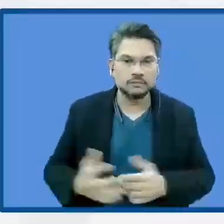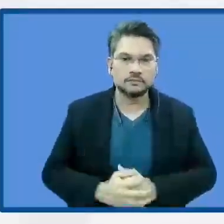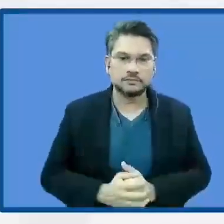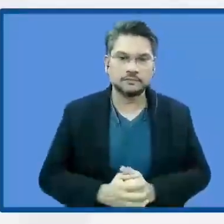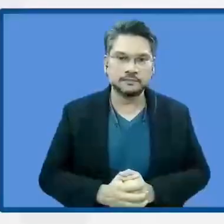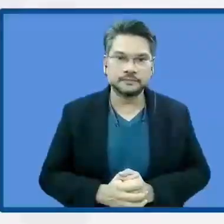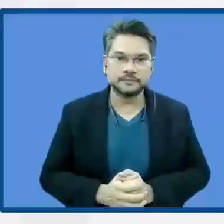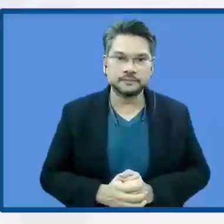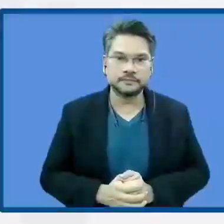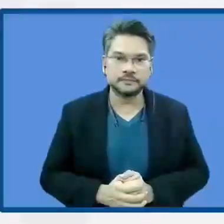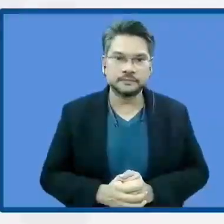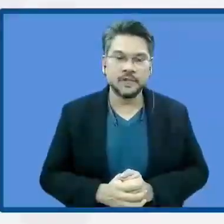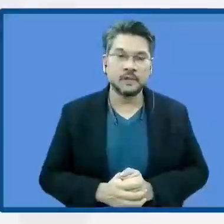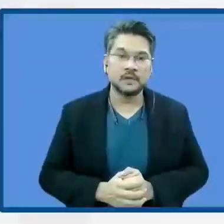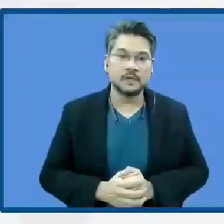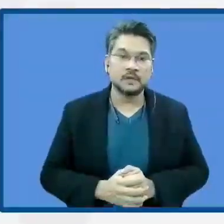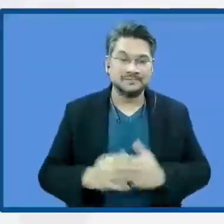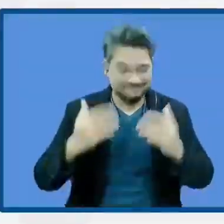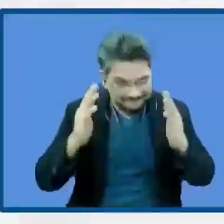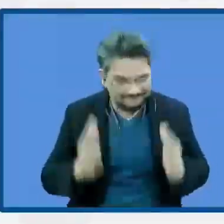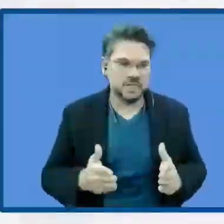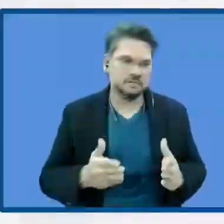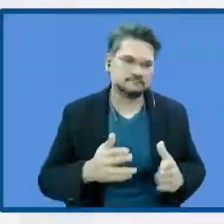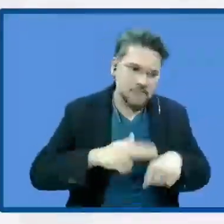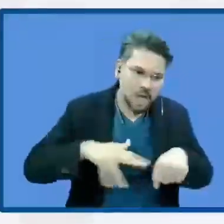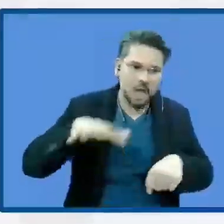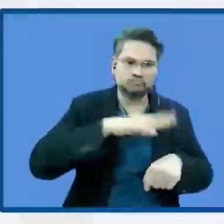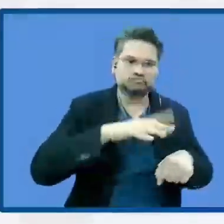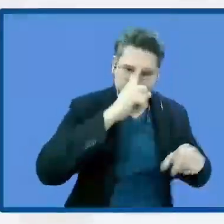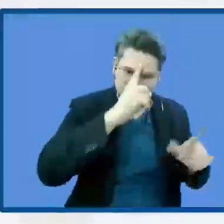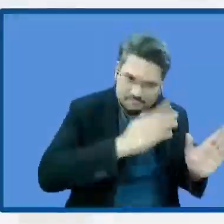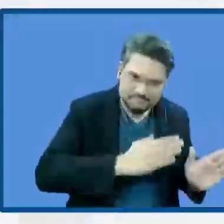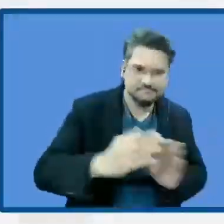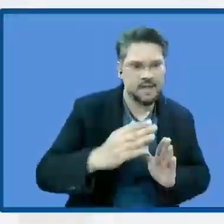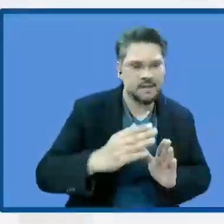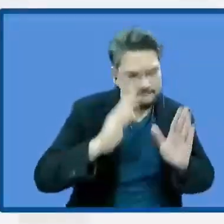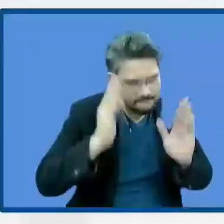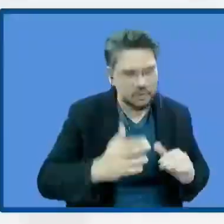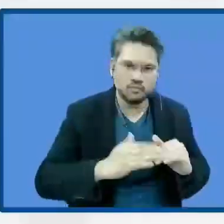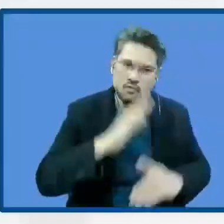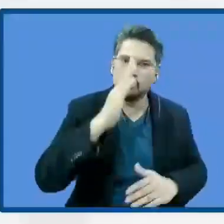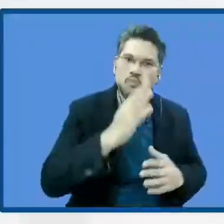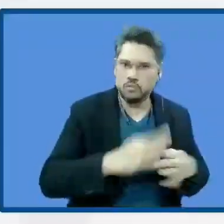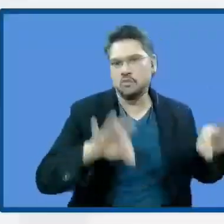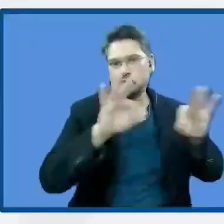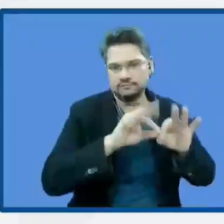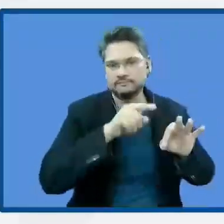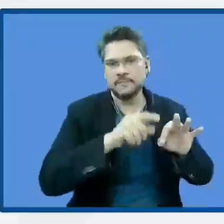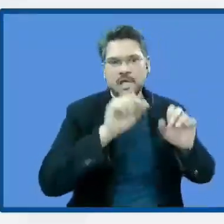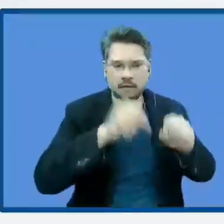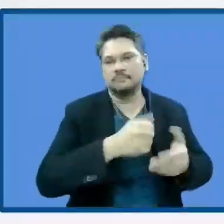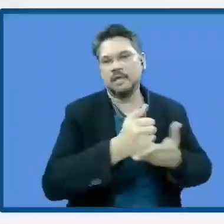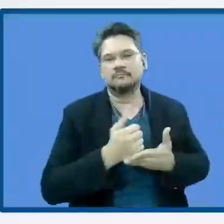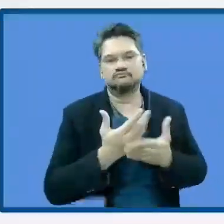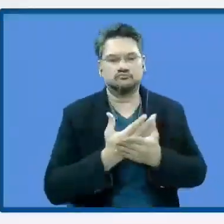we need to take national planning and this solution to the actual